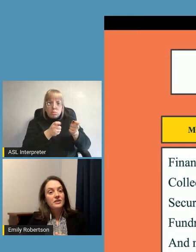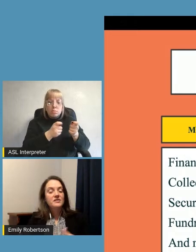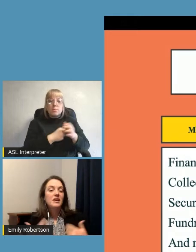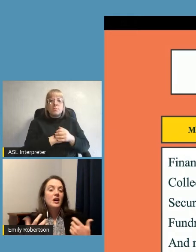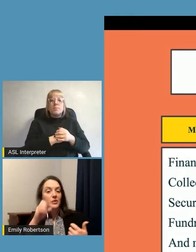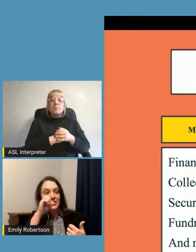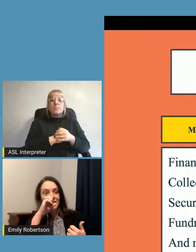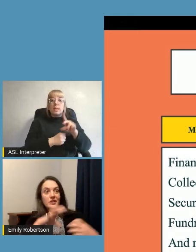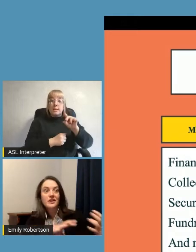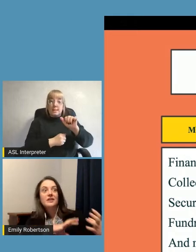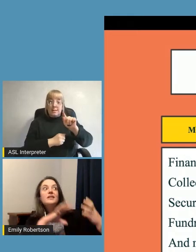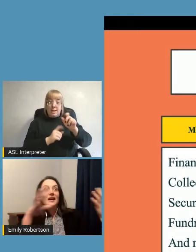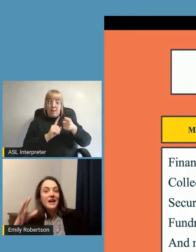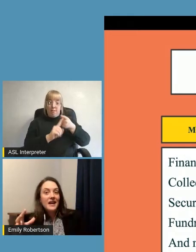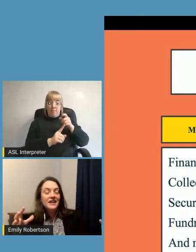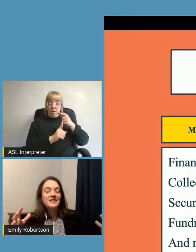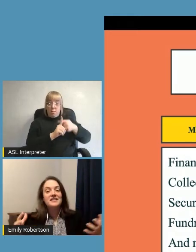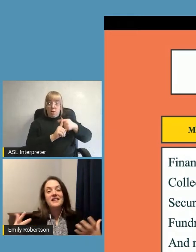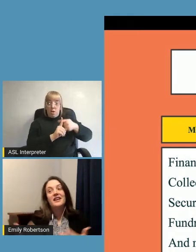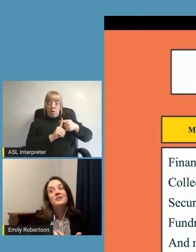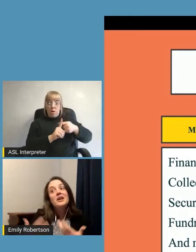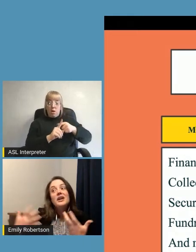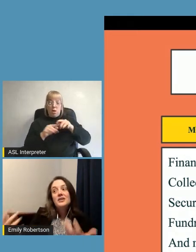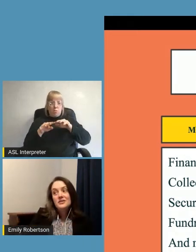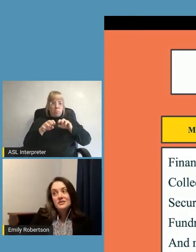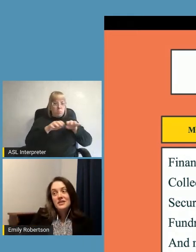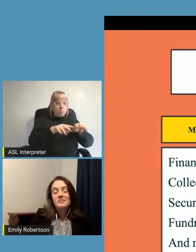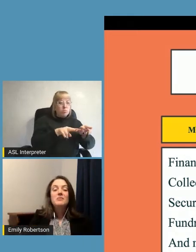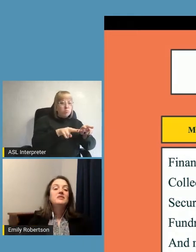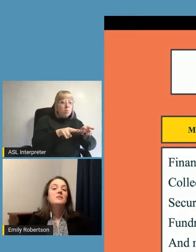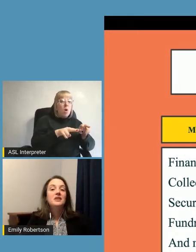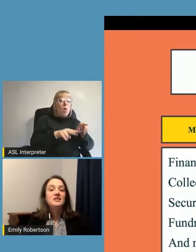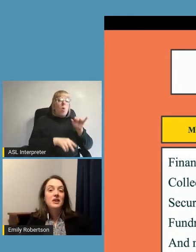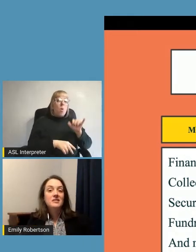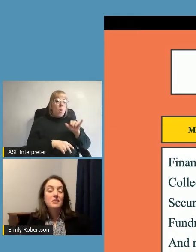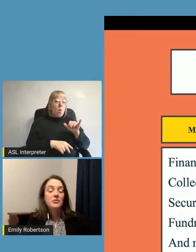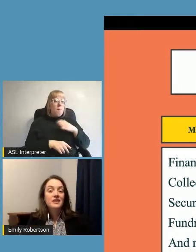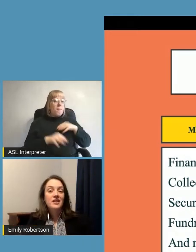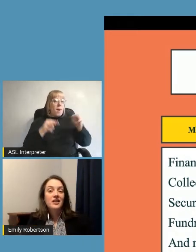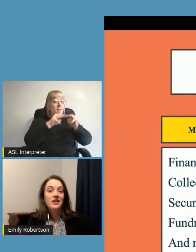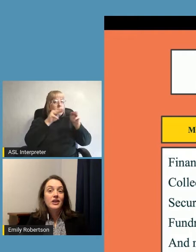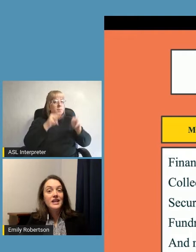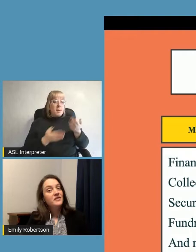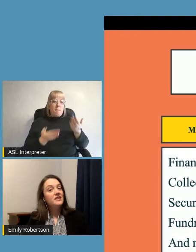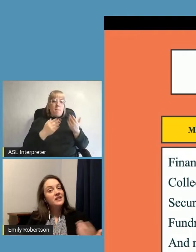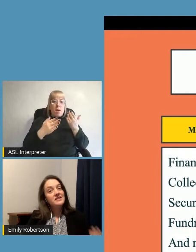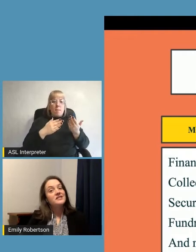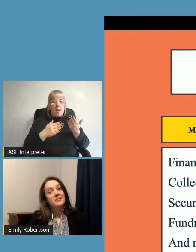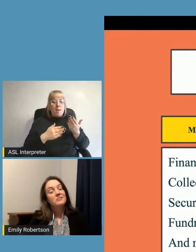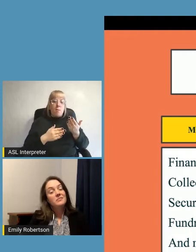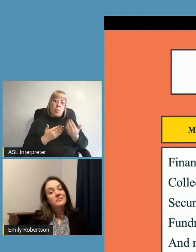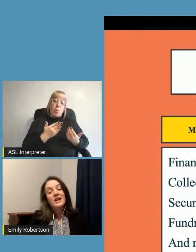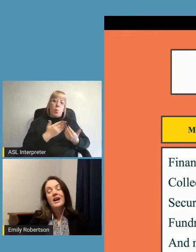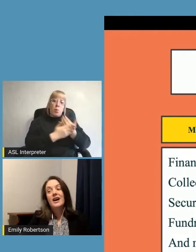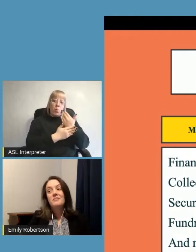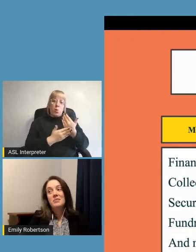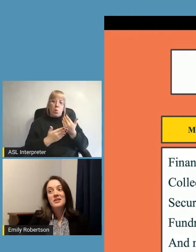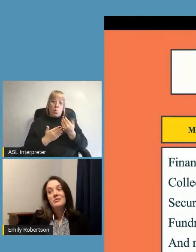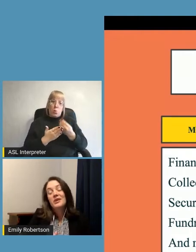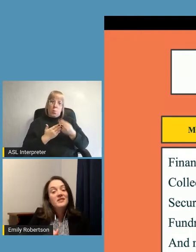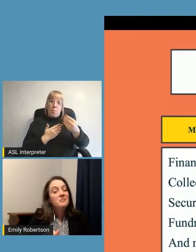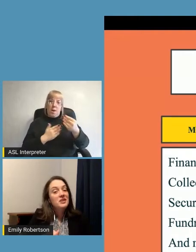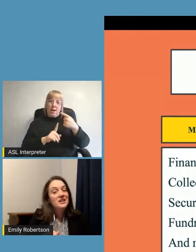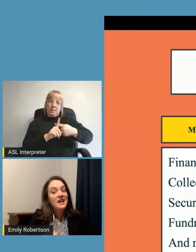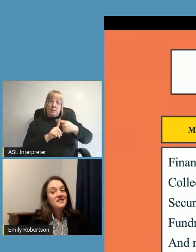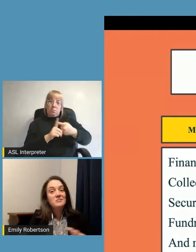those monitors may help you to look ahead and decide, does my museum need to make some upgrades on our HVAC system?